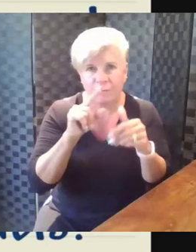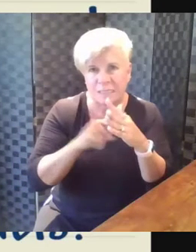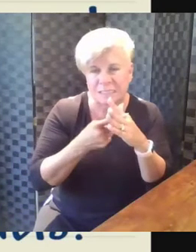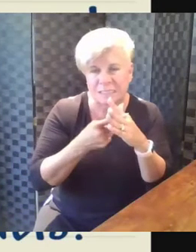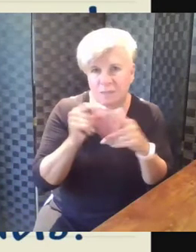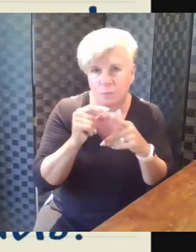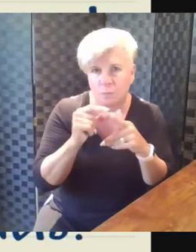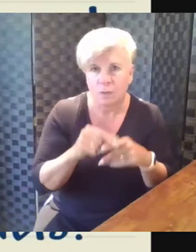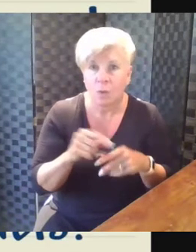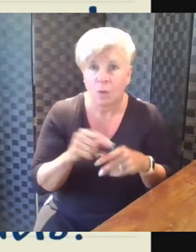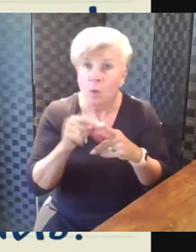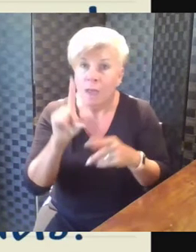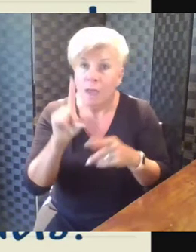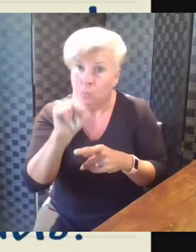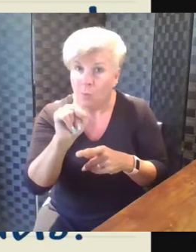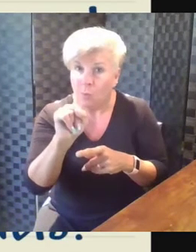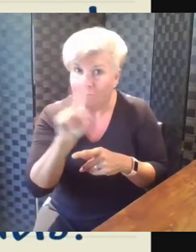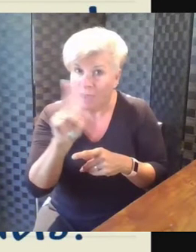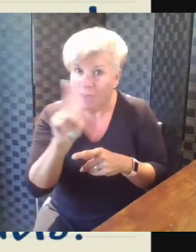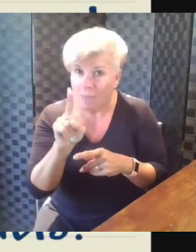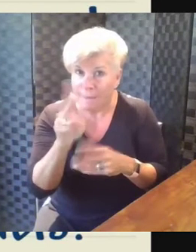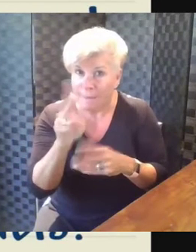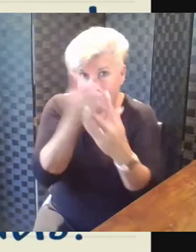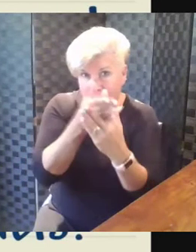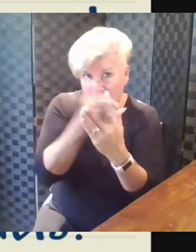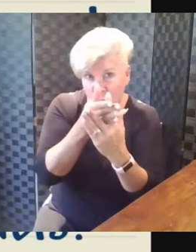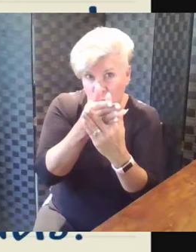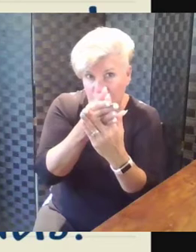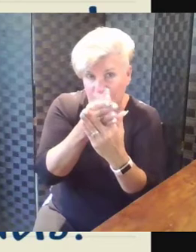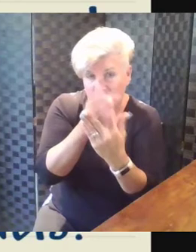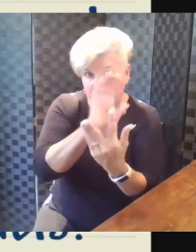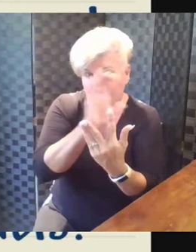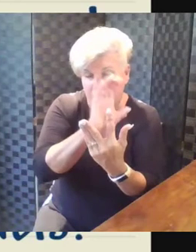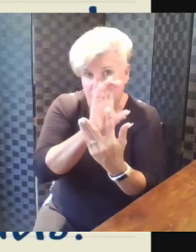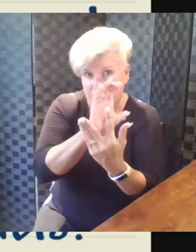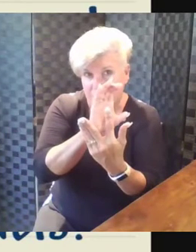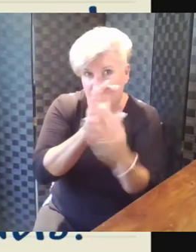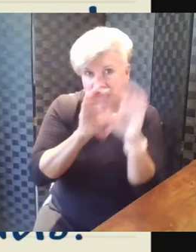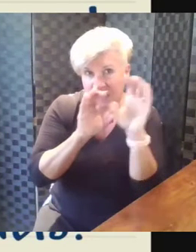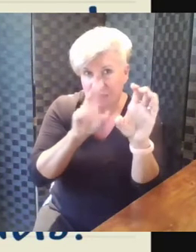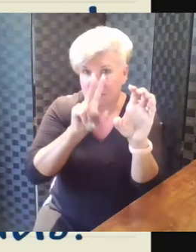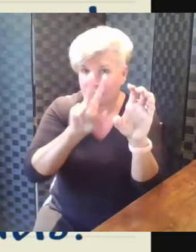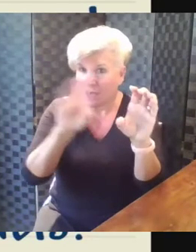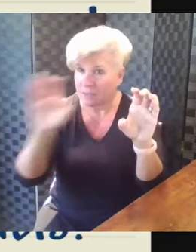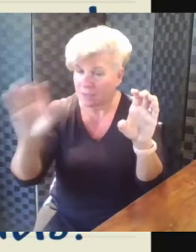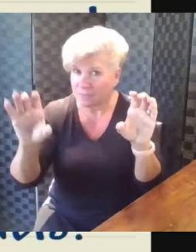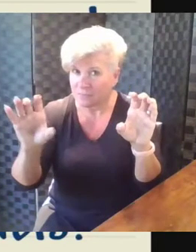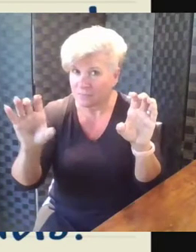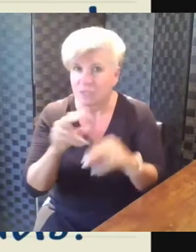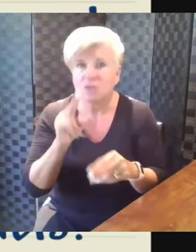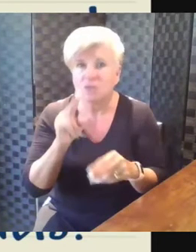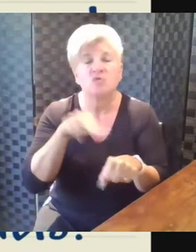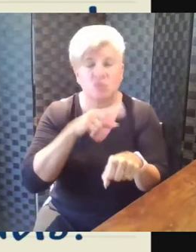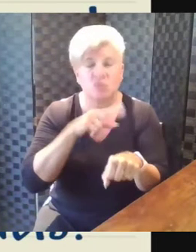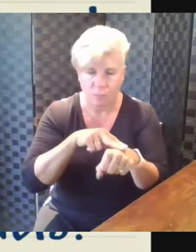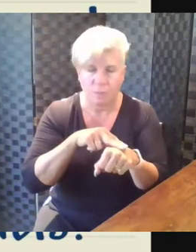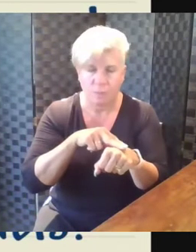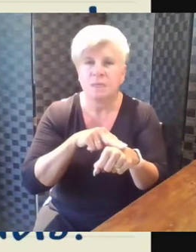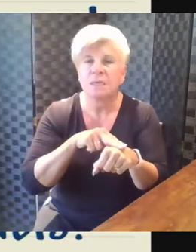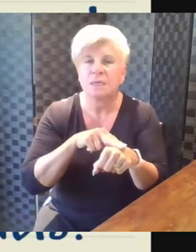When a word has one vowel and it comes between two consonants, the vowel is usually